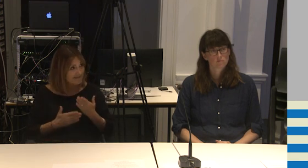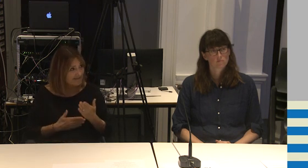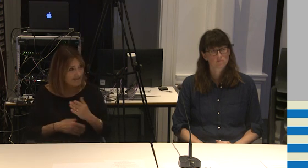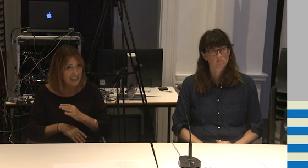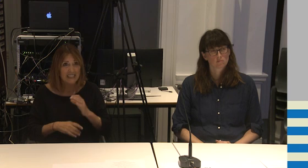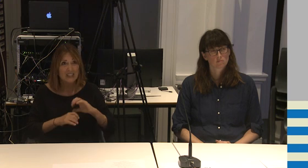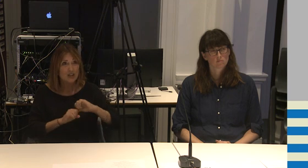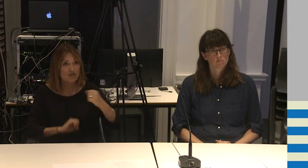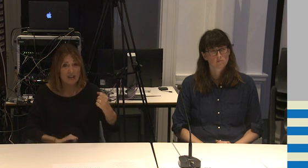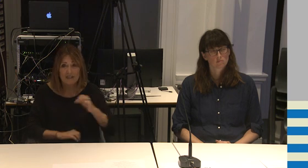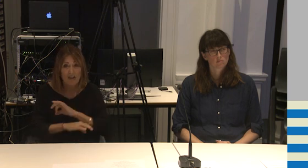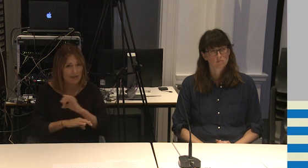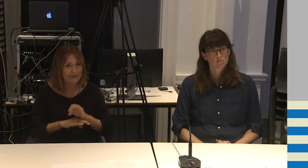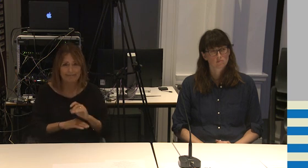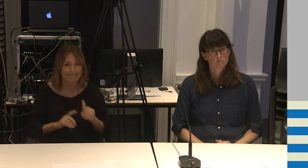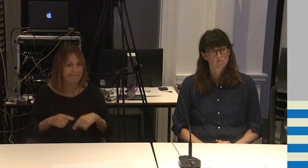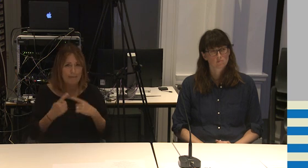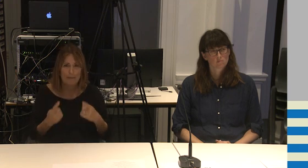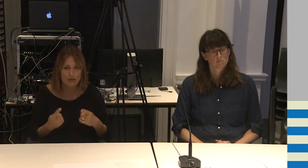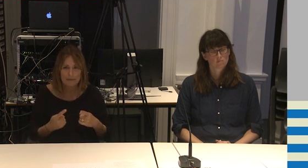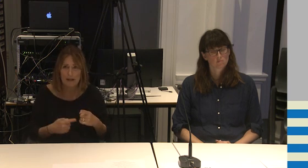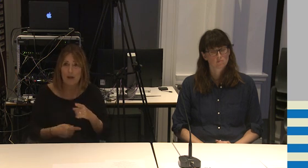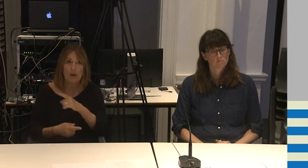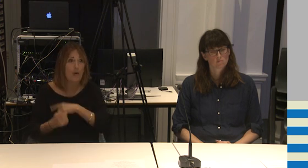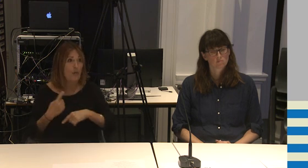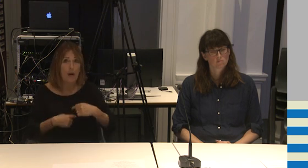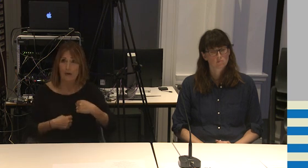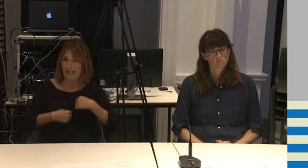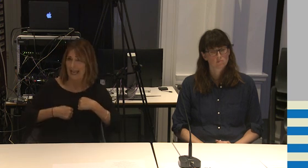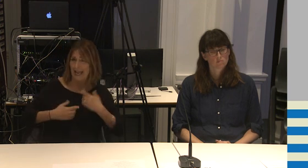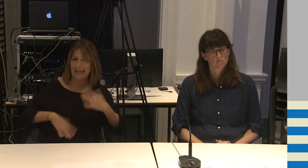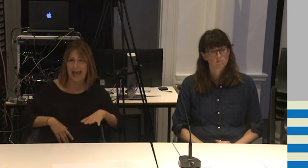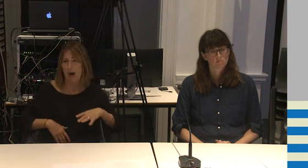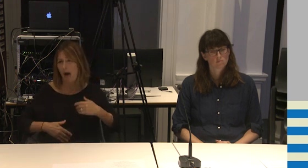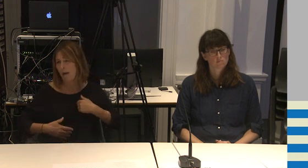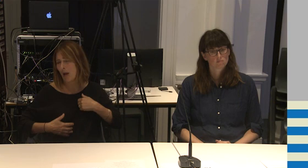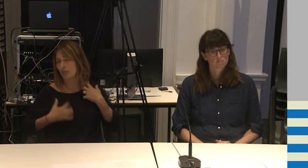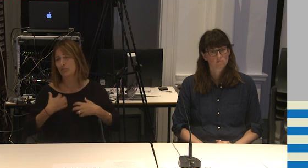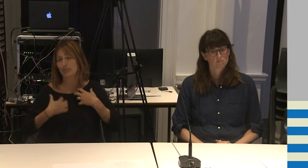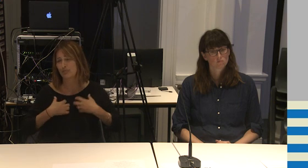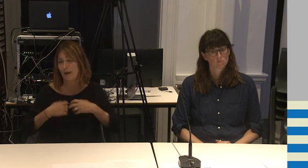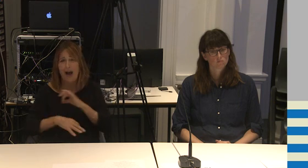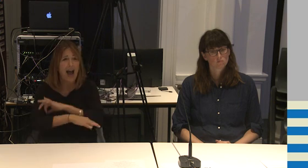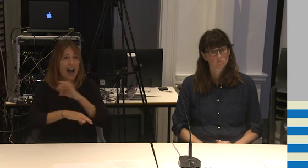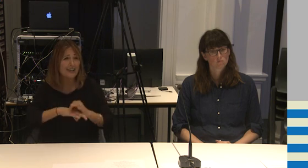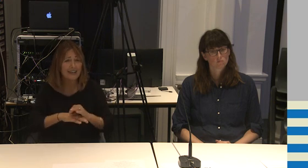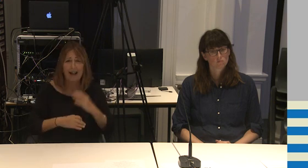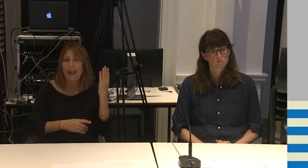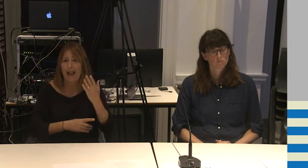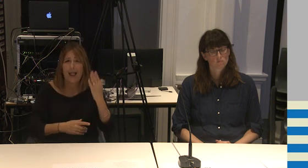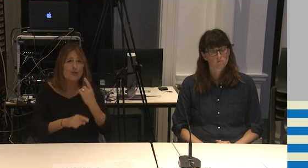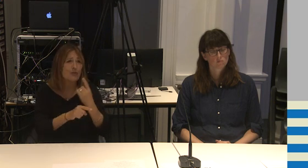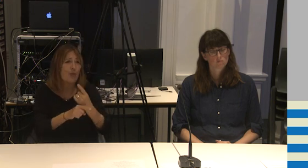architecture degree, which most of my friends find quite shocking now because I won't shut up about architecture. and that really